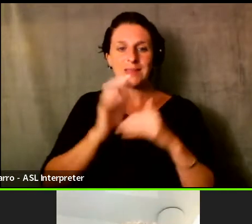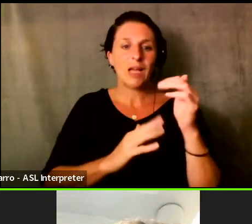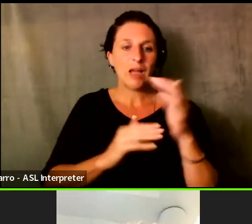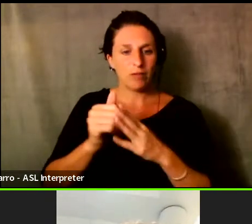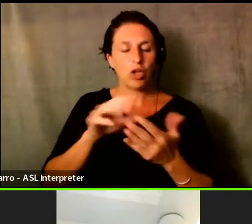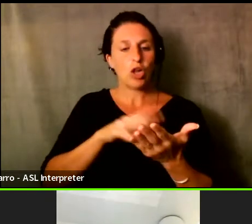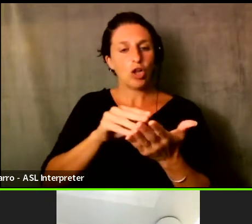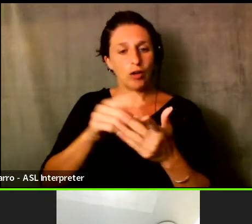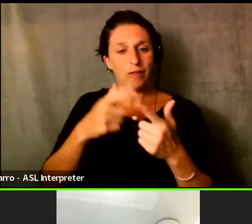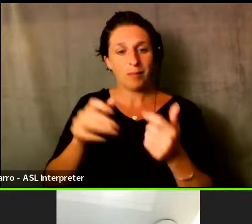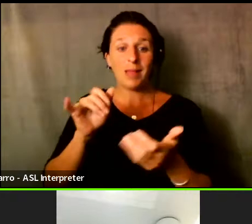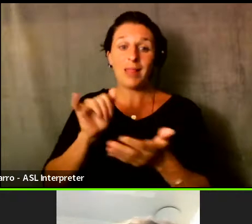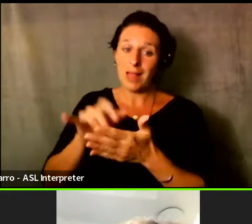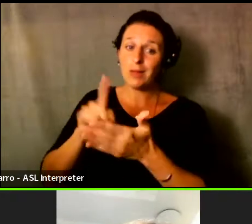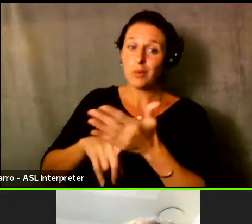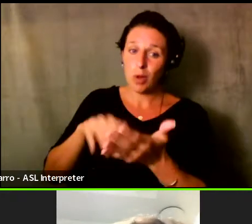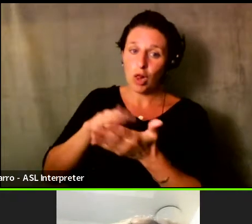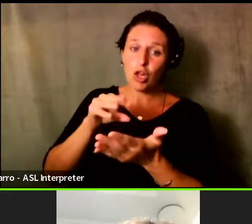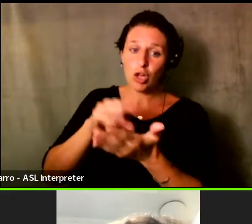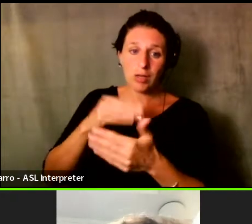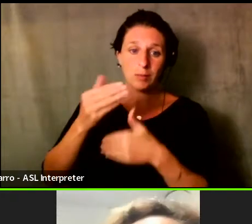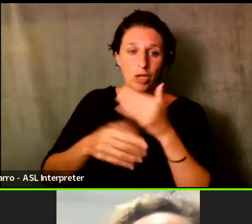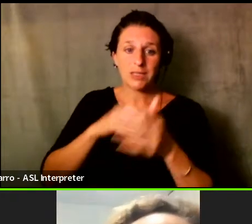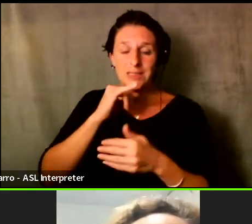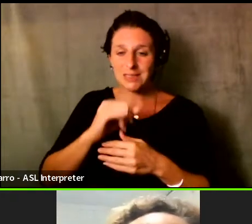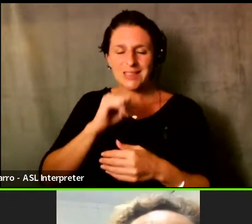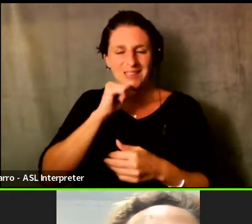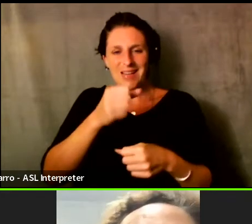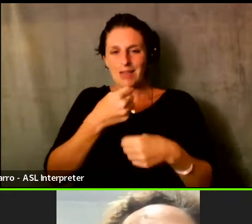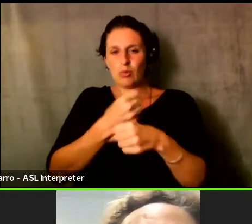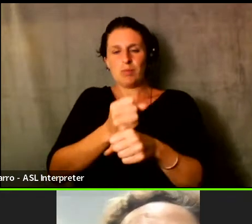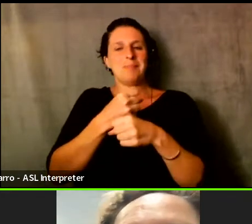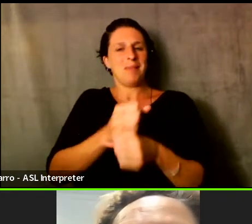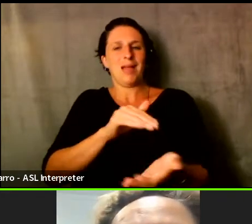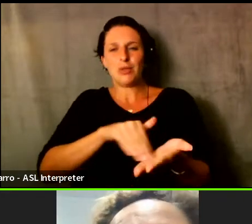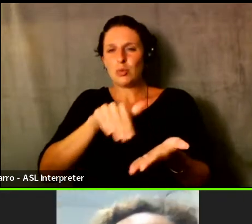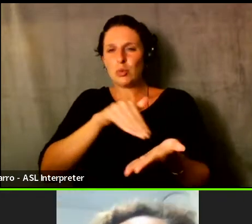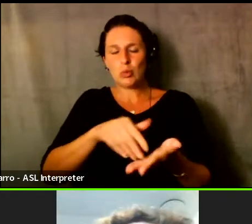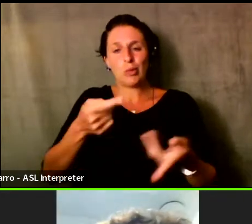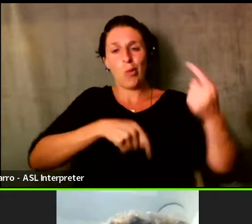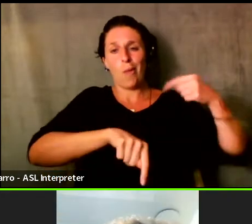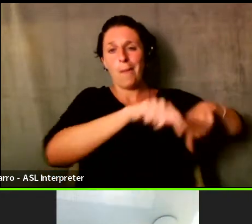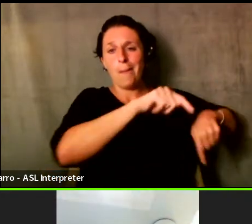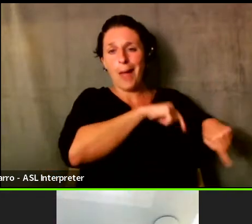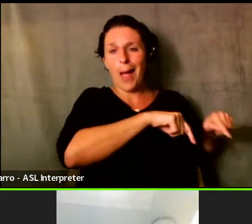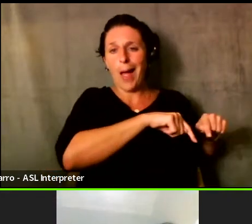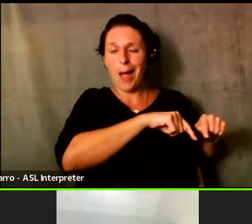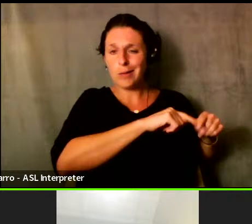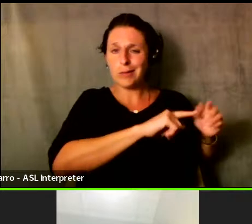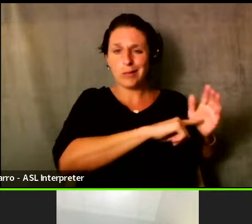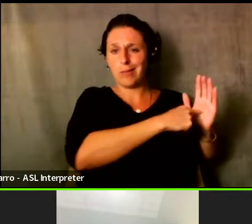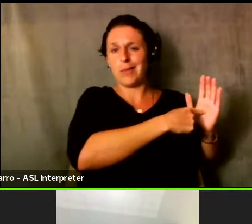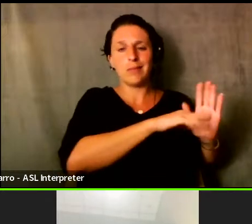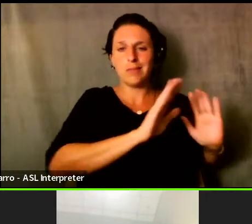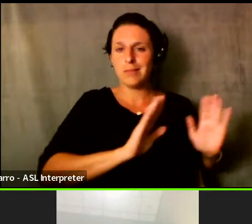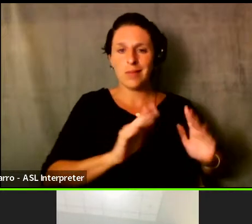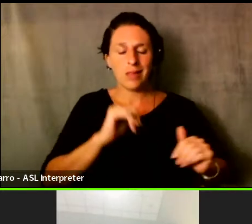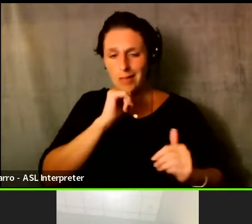learning process is. It's not to make excuses to go back to square one. That's not going to help anything.